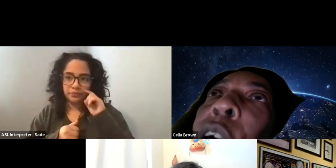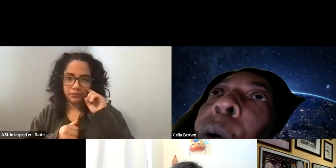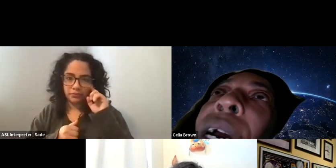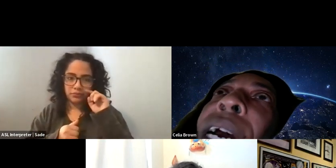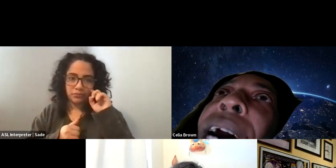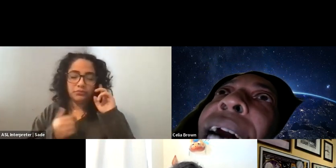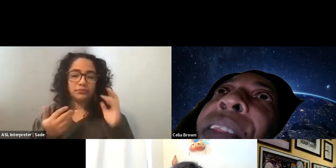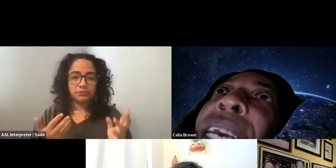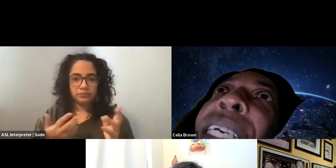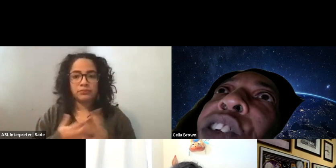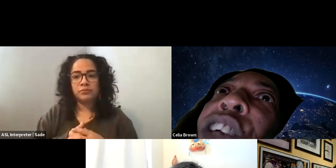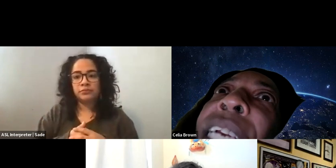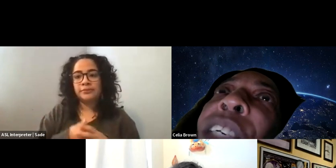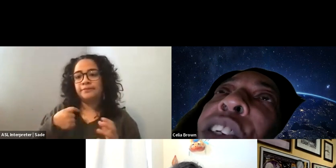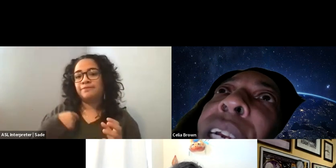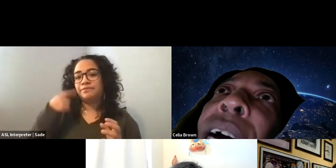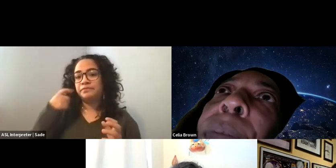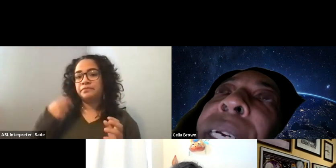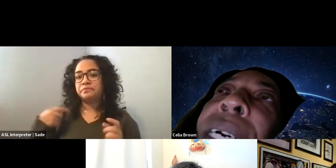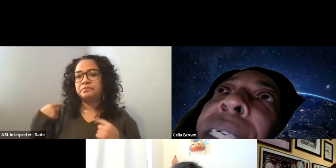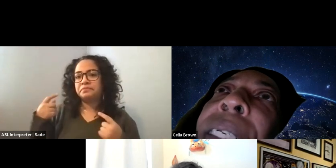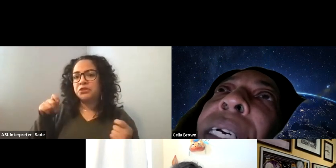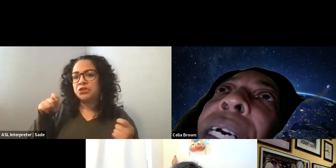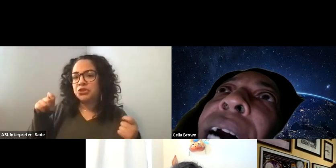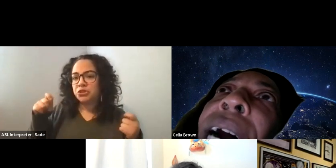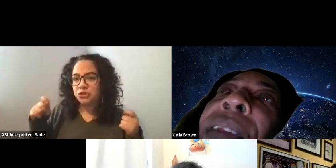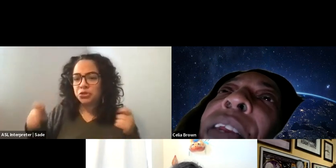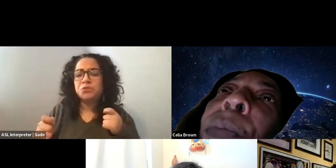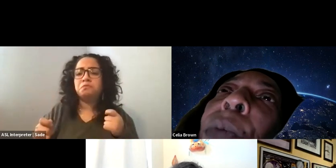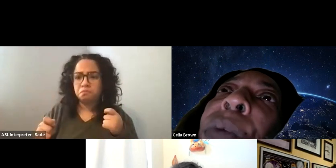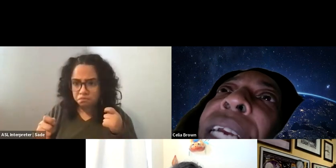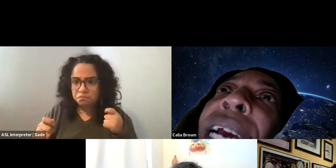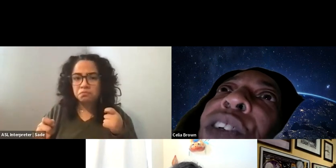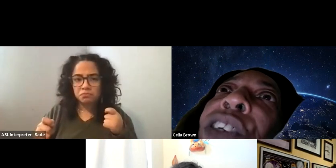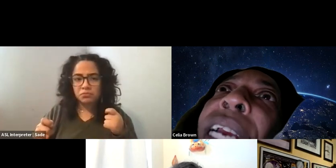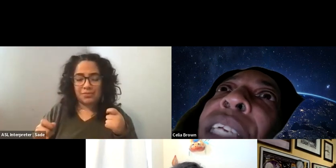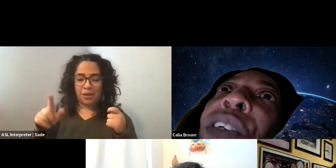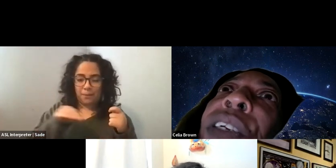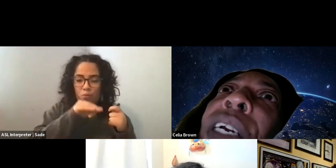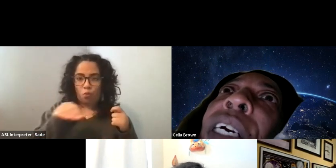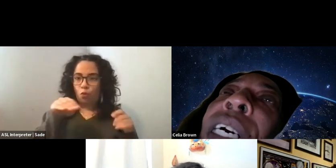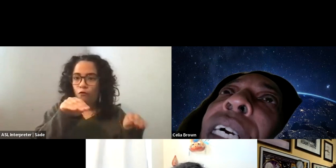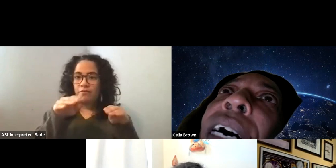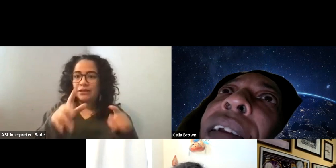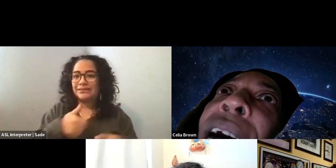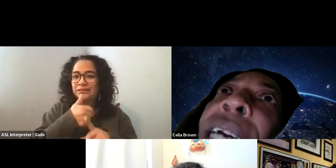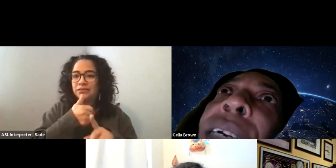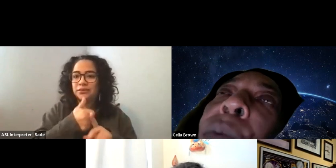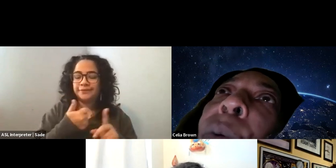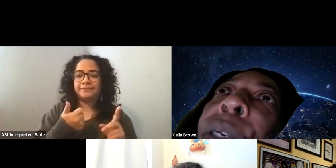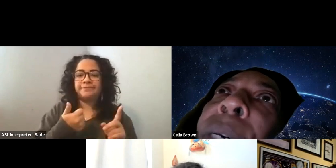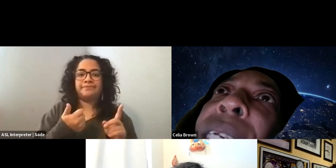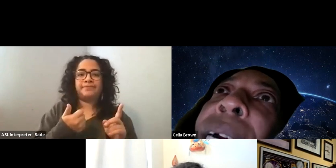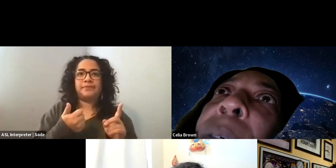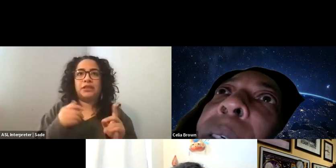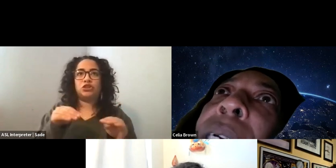So I think it's changed a lot, because I think the movement has changed a lot of what